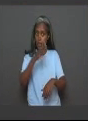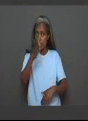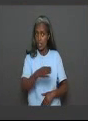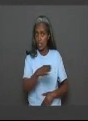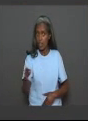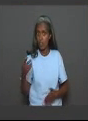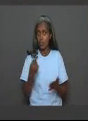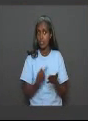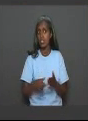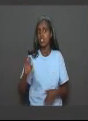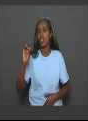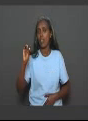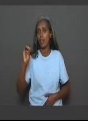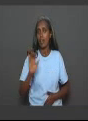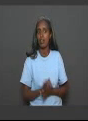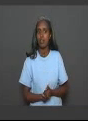for these data.